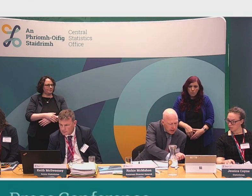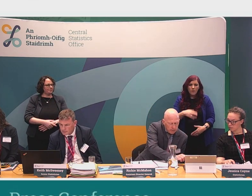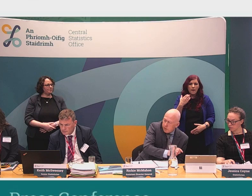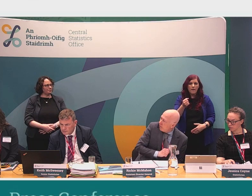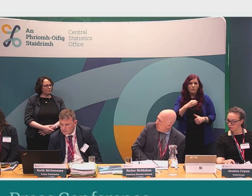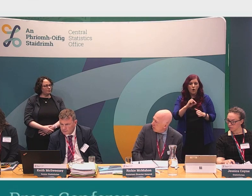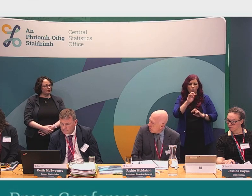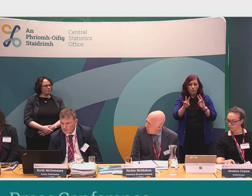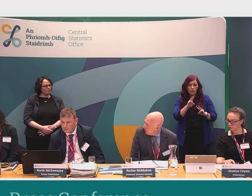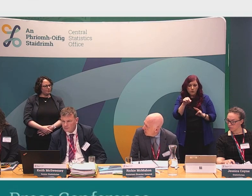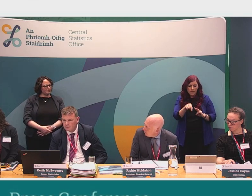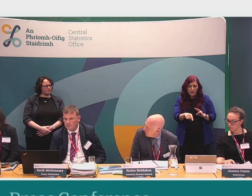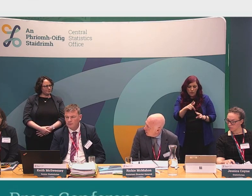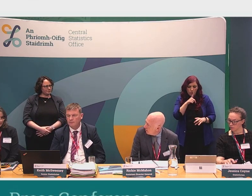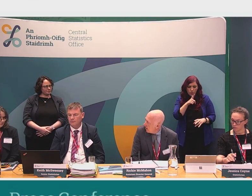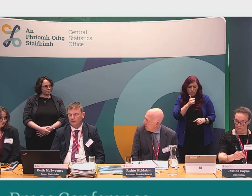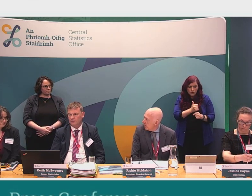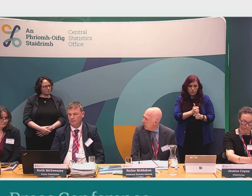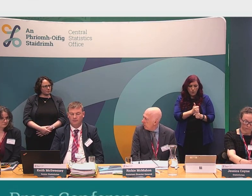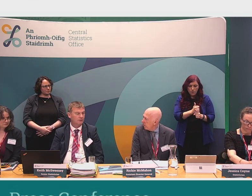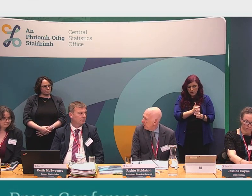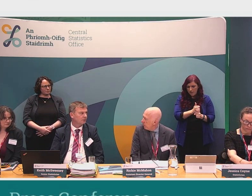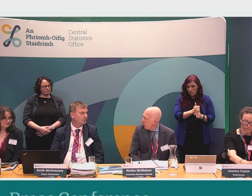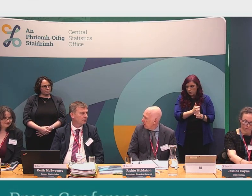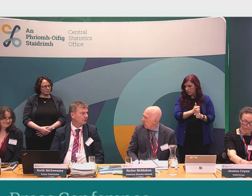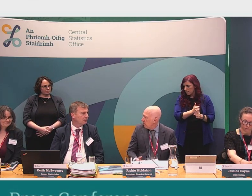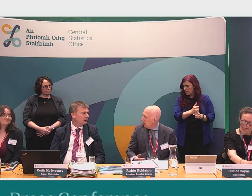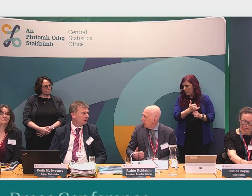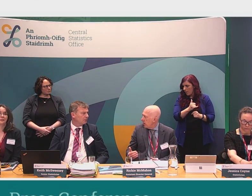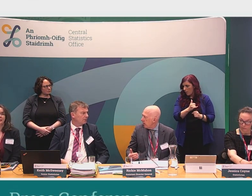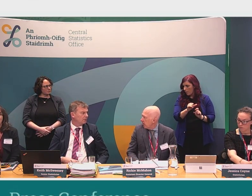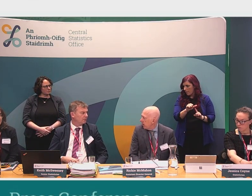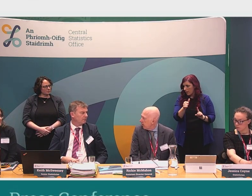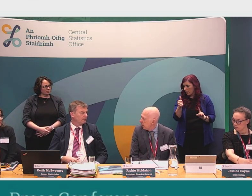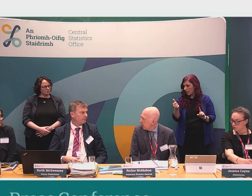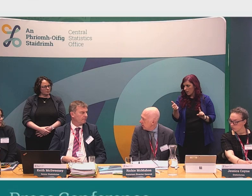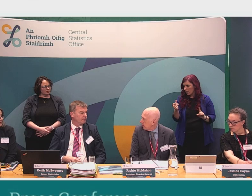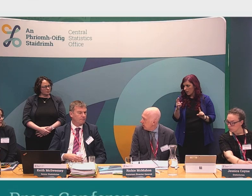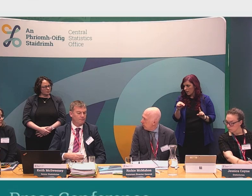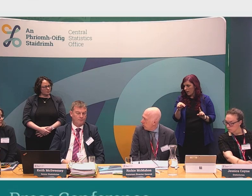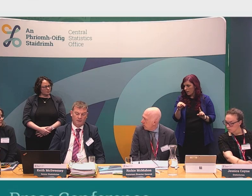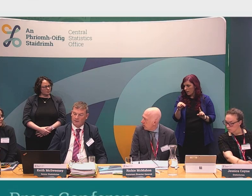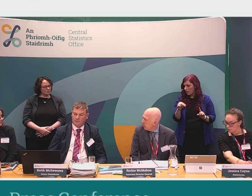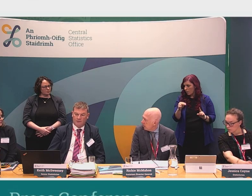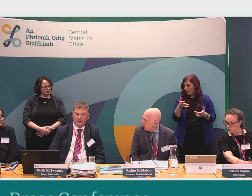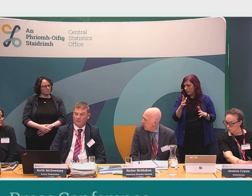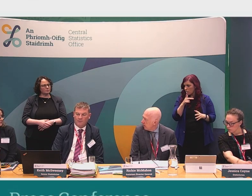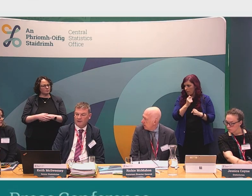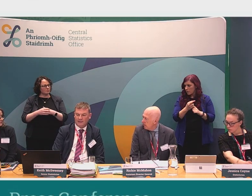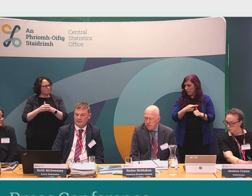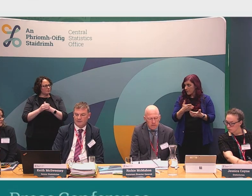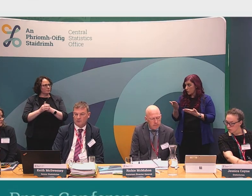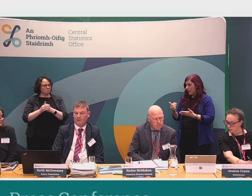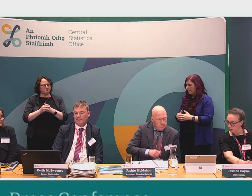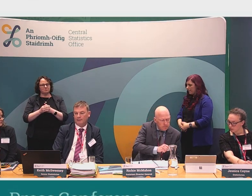Maeve Lewis around the comparability with Savvy, so maybe we might reiterate that again. I think it's an important question. Yeah, look, I mean,